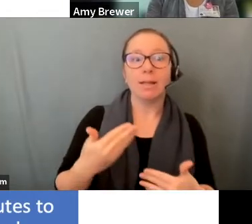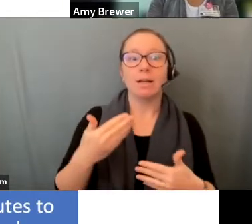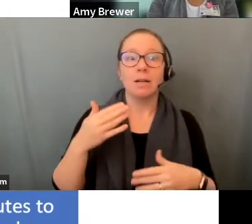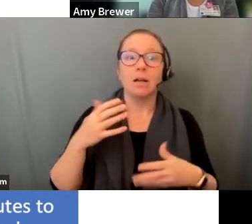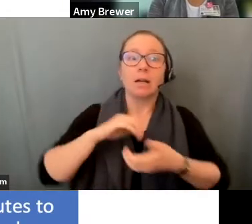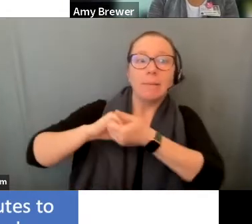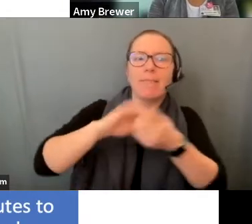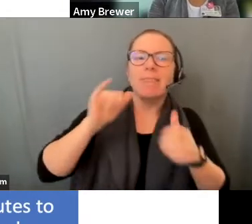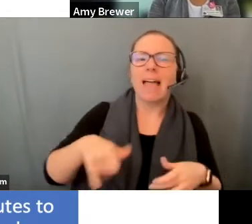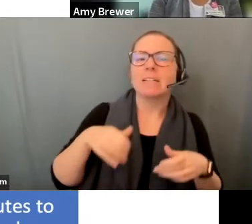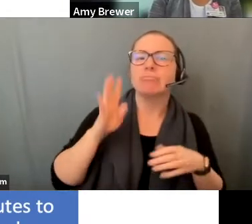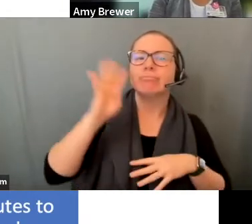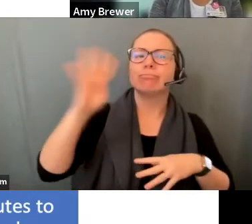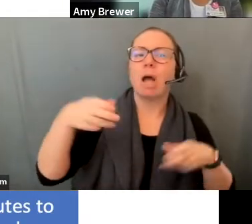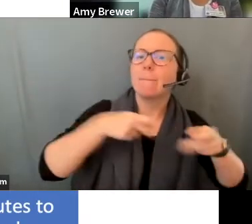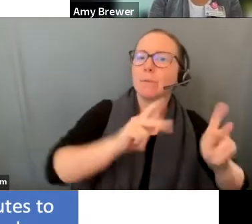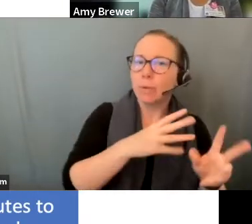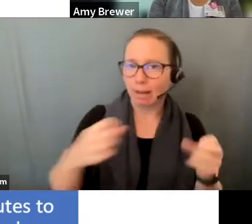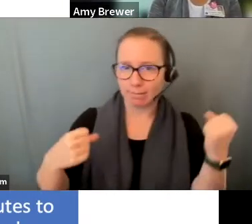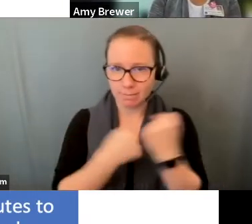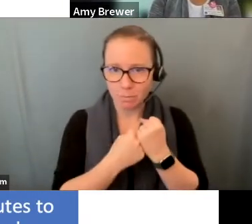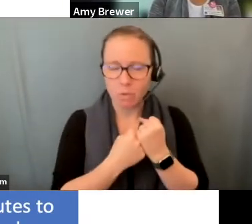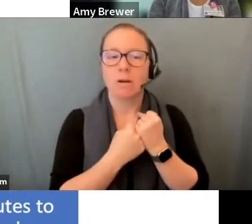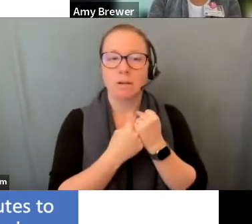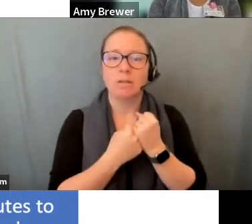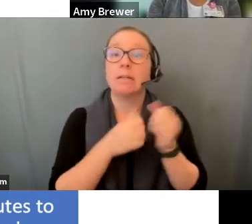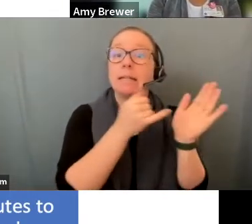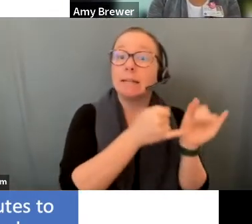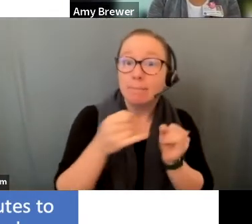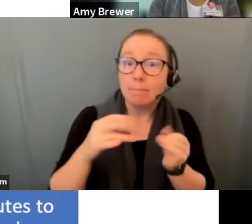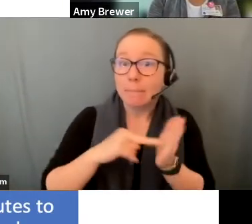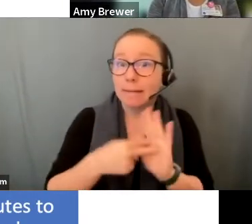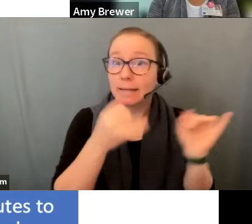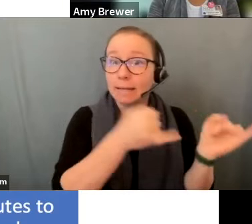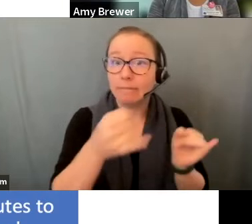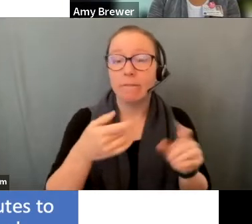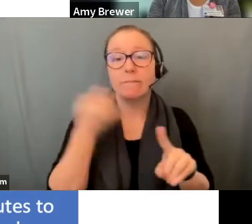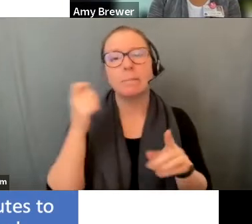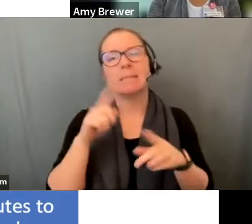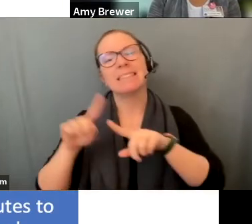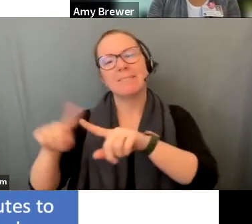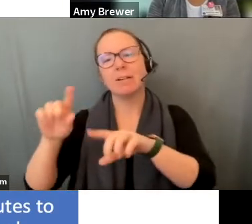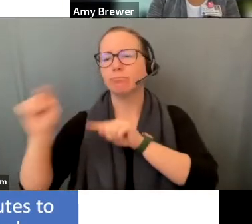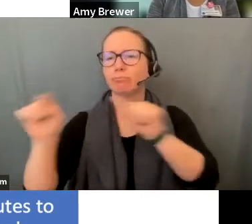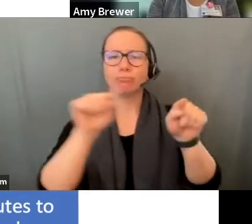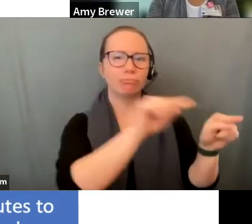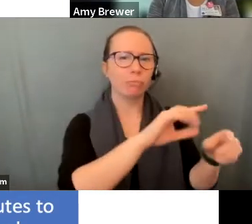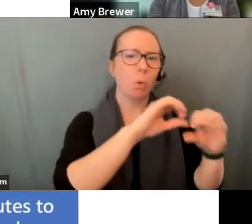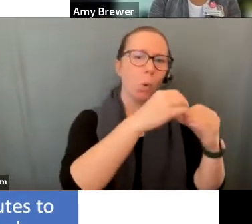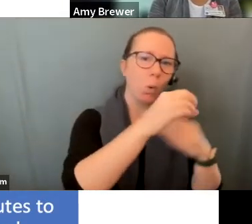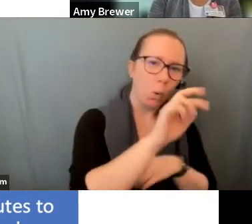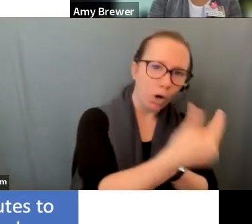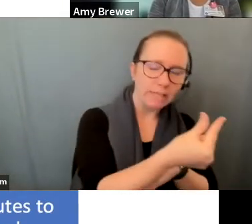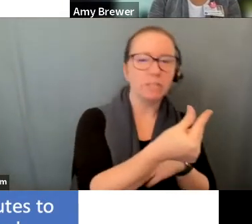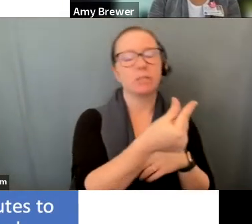exactly what Jen and I were just talking about. They are individuals from different sectors of our world with different levels of decision-making and